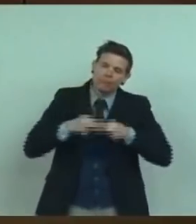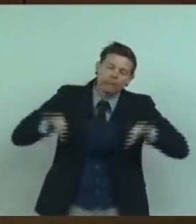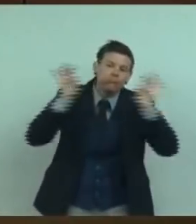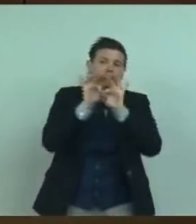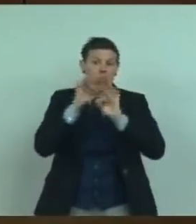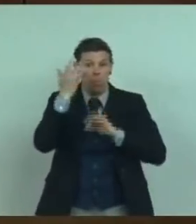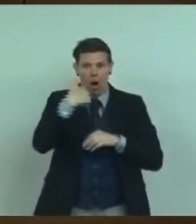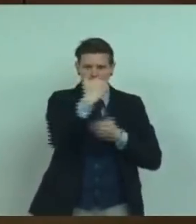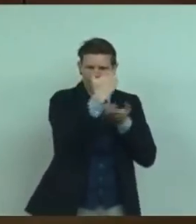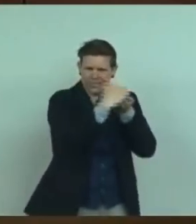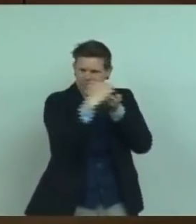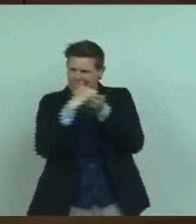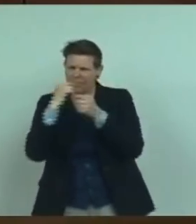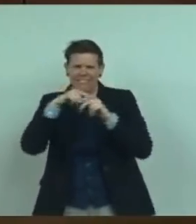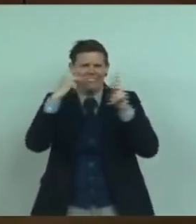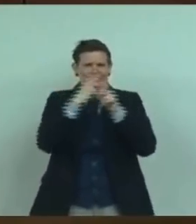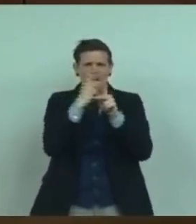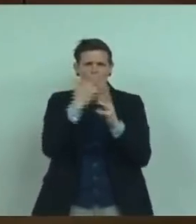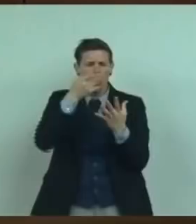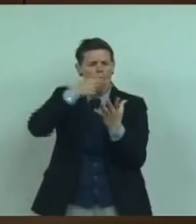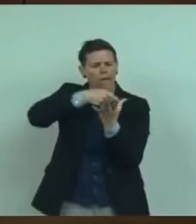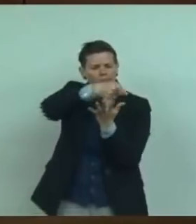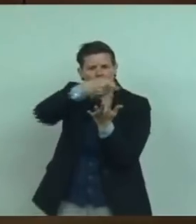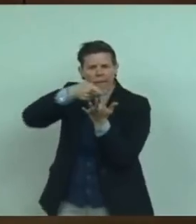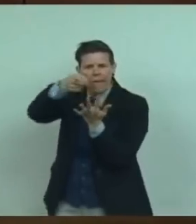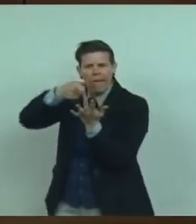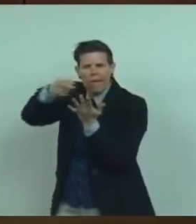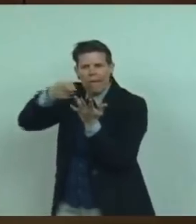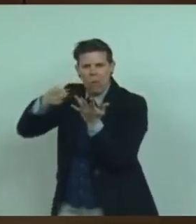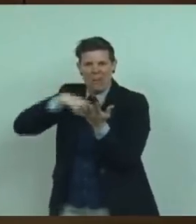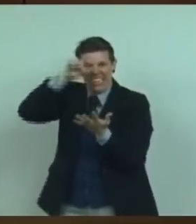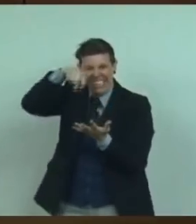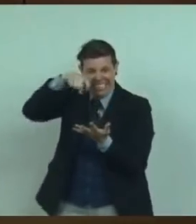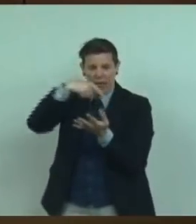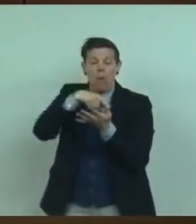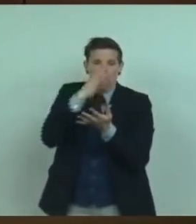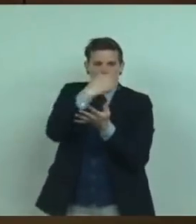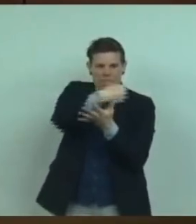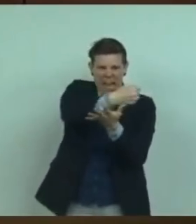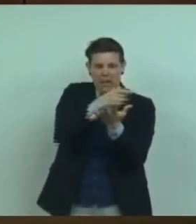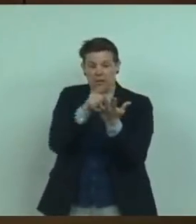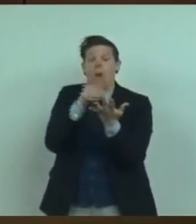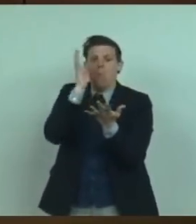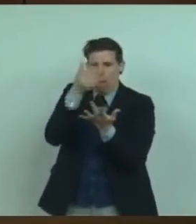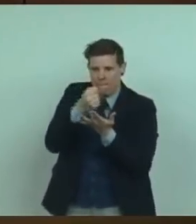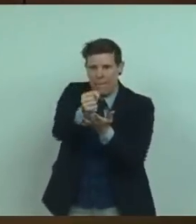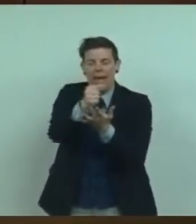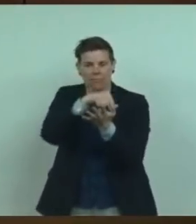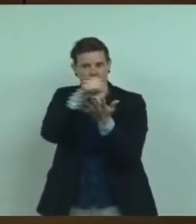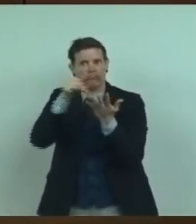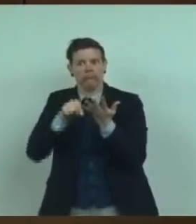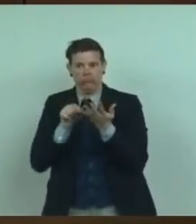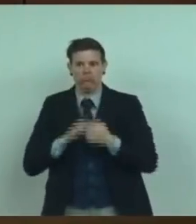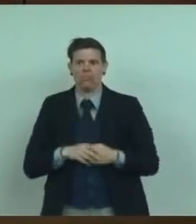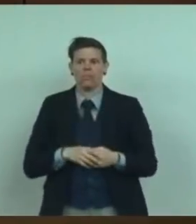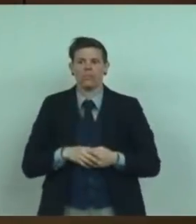equipment for healthcare providers and first responders. But unless we get the right federal approval, it can't be utilized